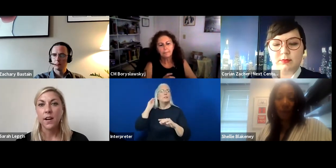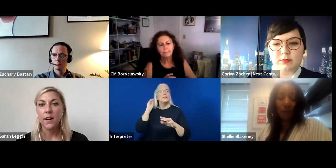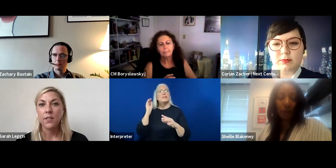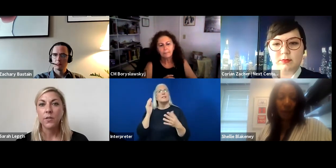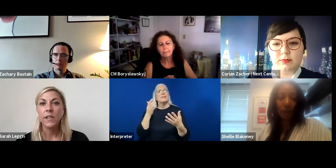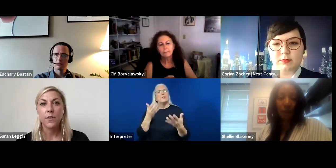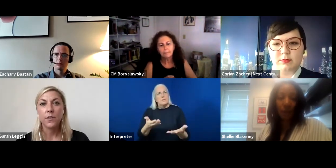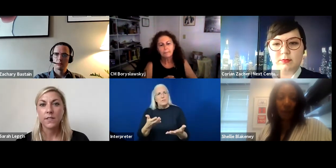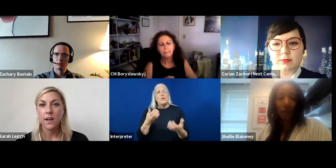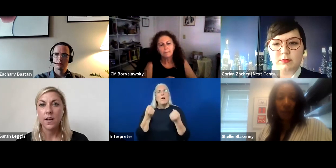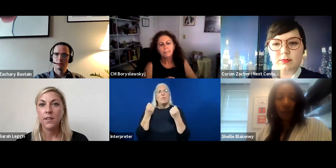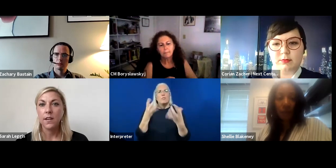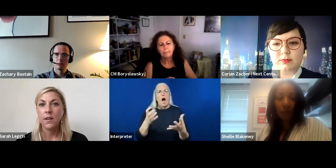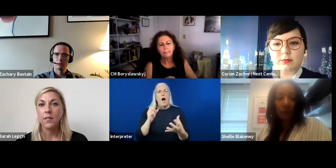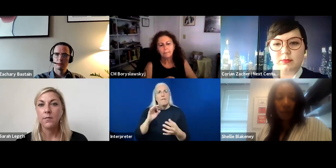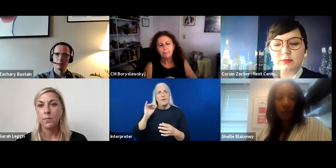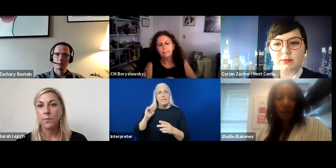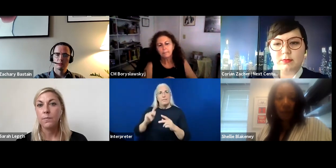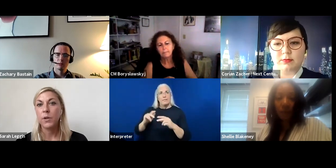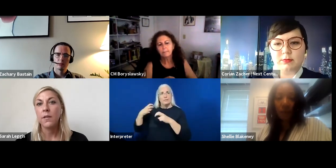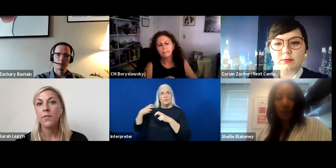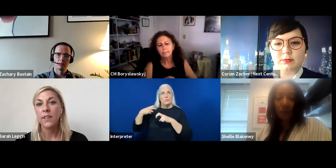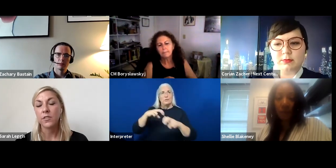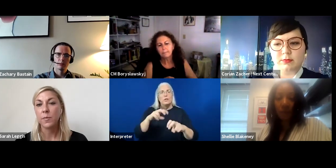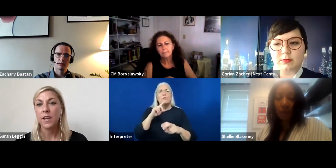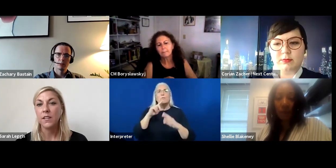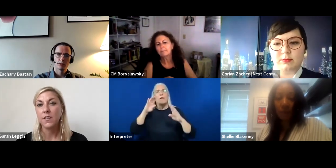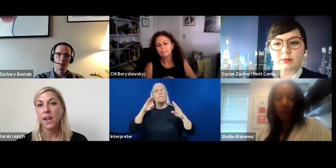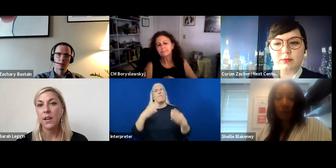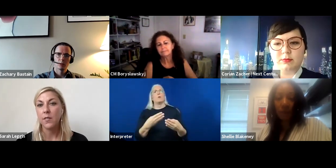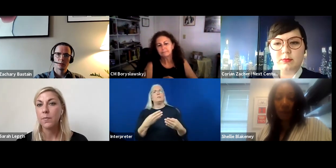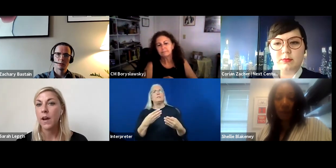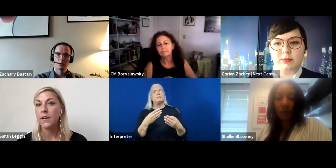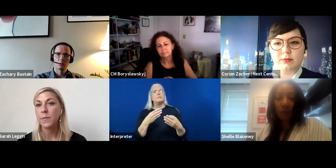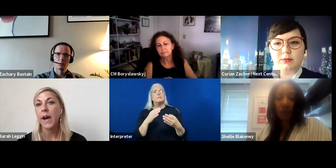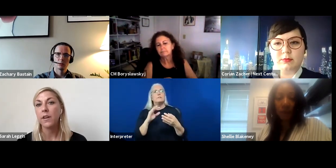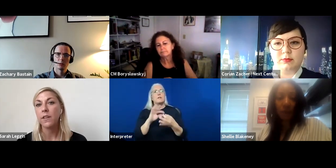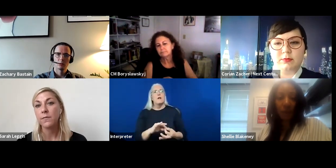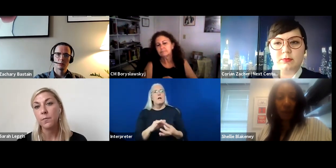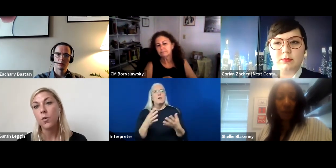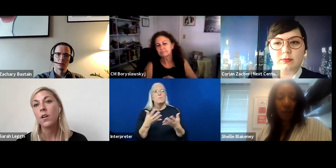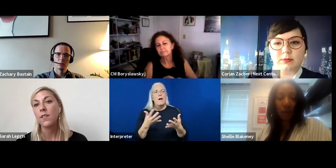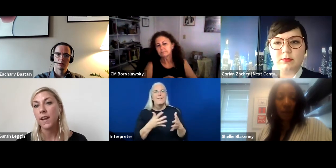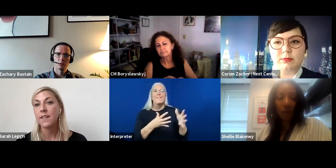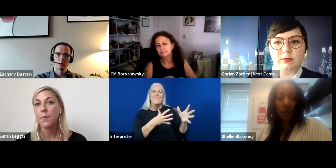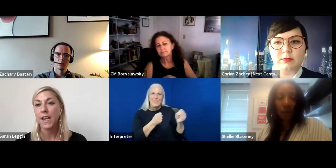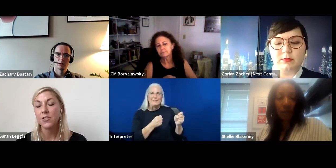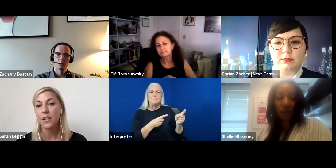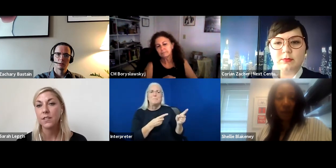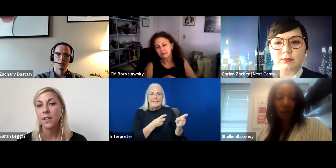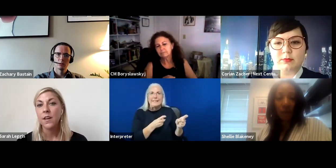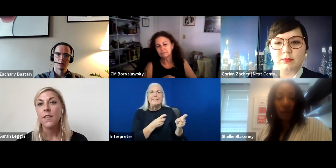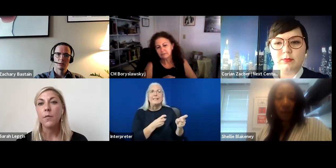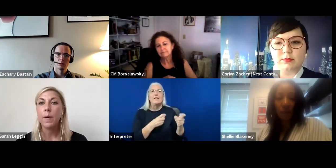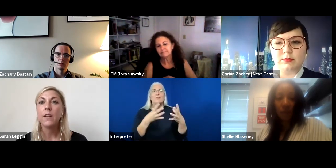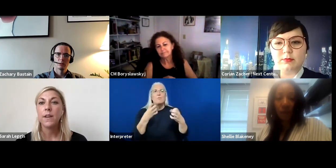transitions are really focused on the bringing faster speeds and to power more advanced